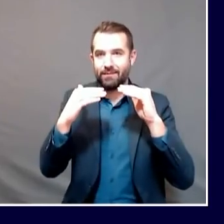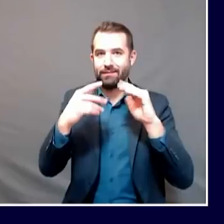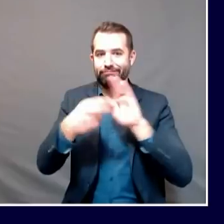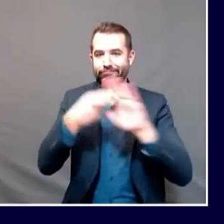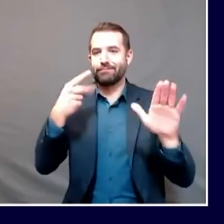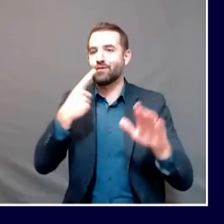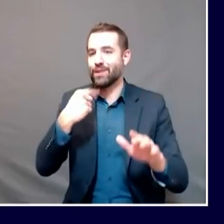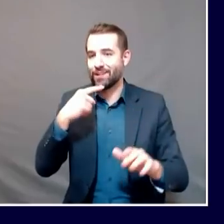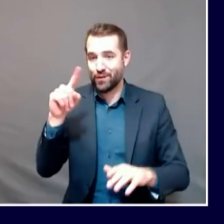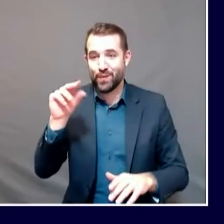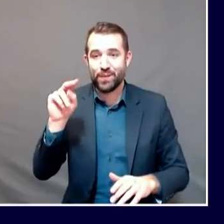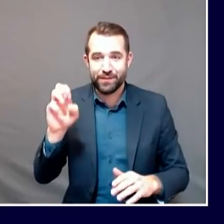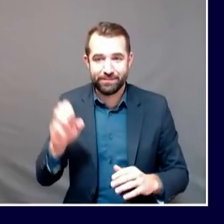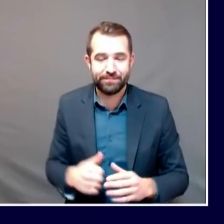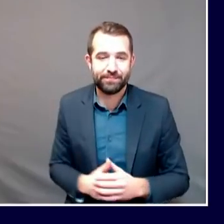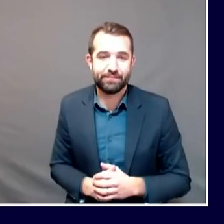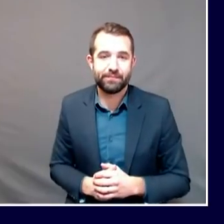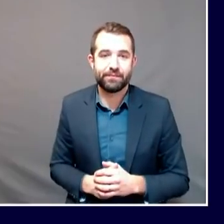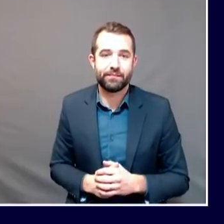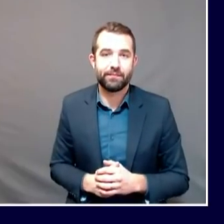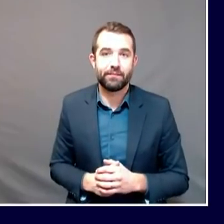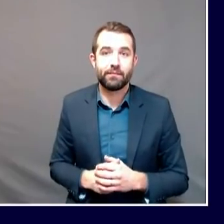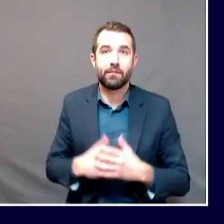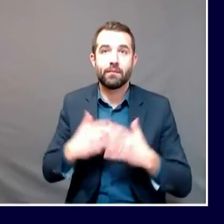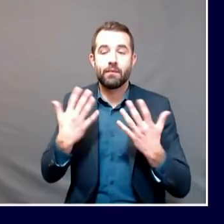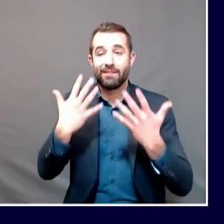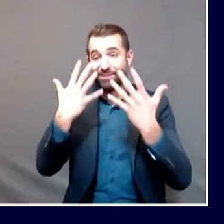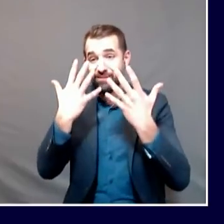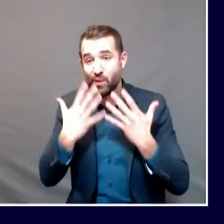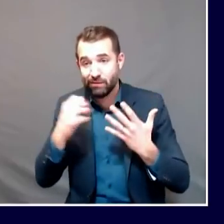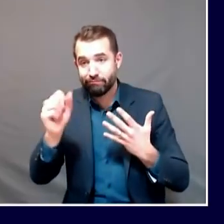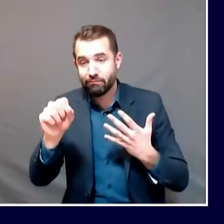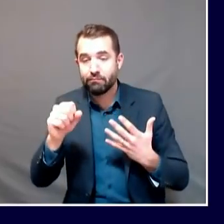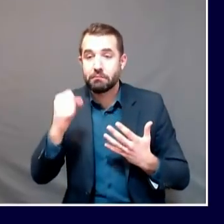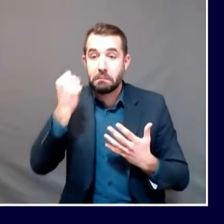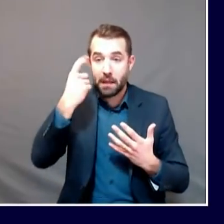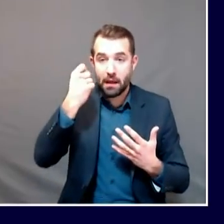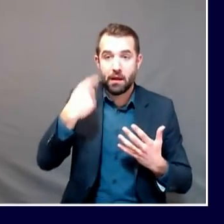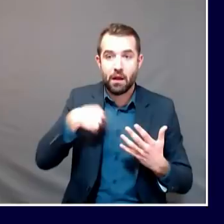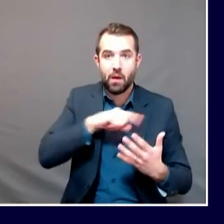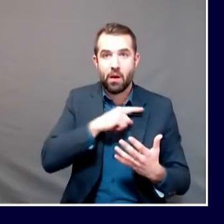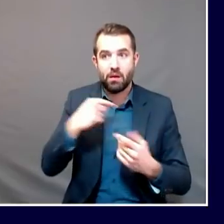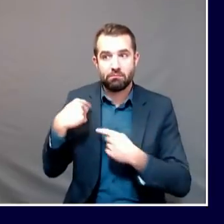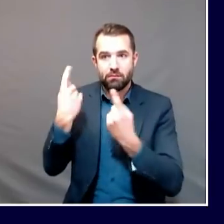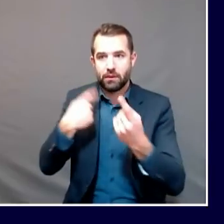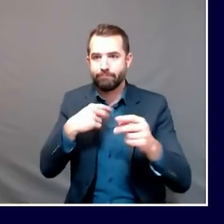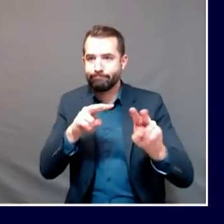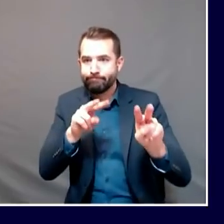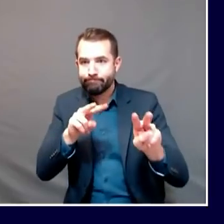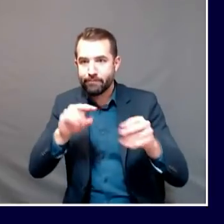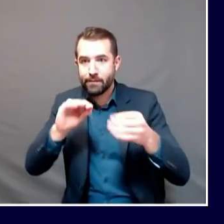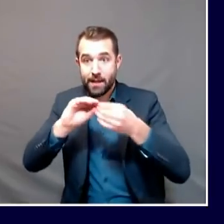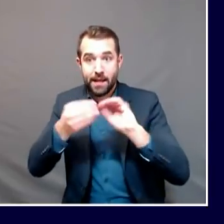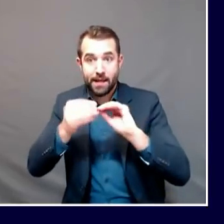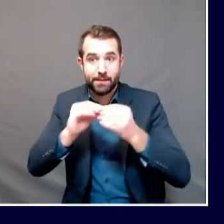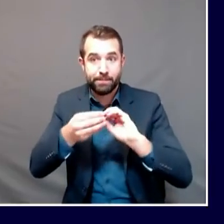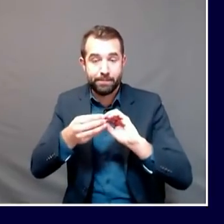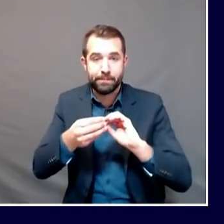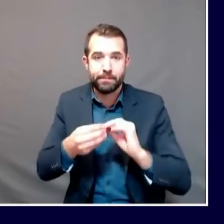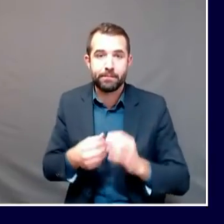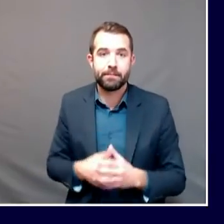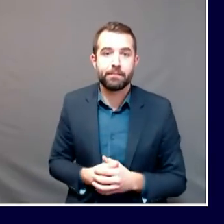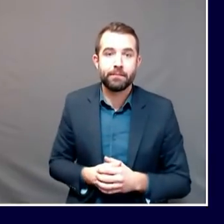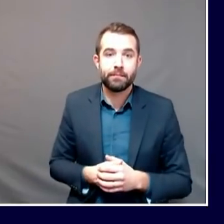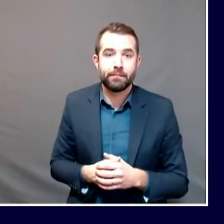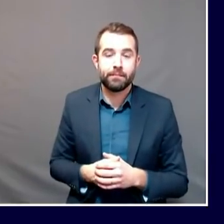unfortunate, but I think it's a reality that all of us who have been keeping tabs on where this pandemic is in Maine appreciated, for example,